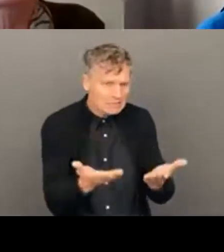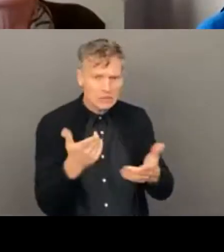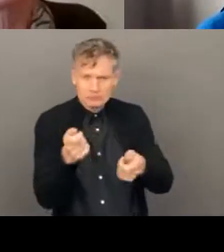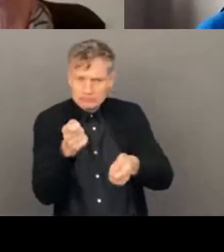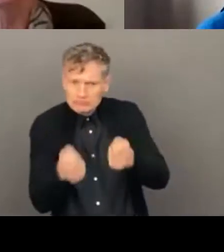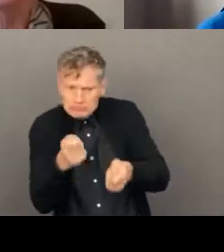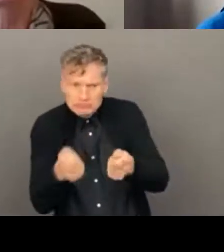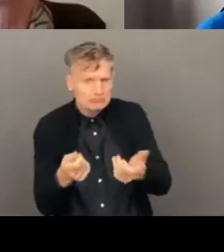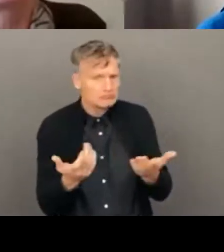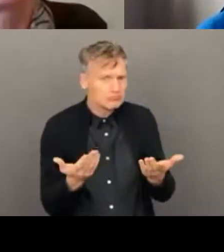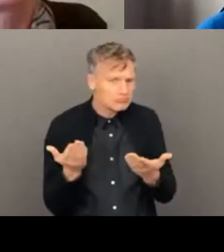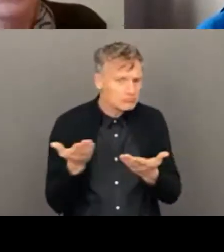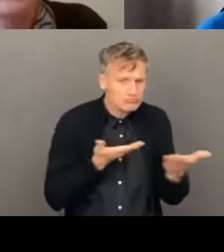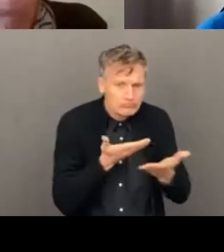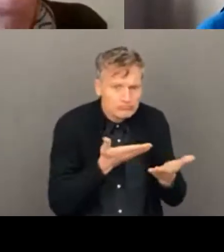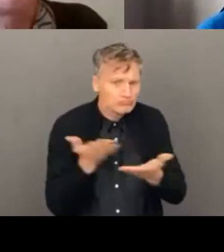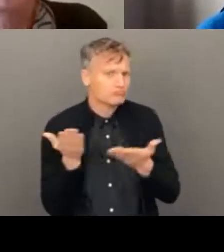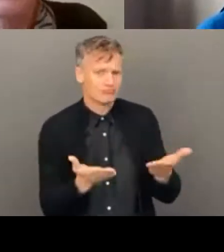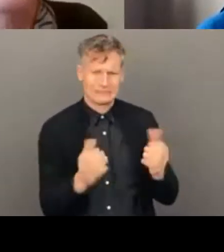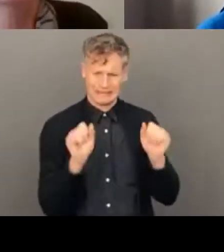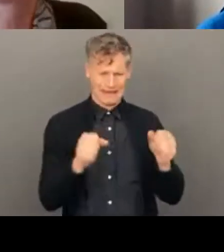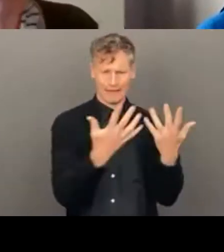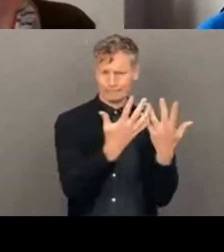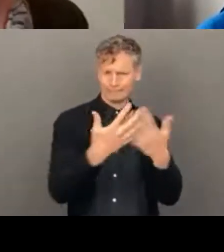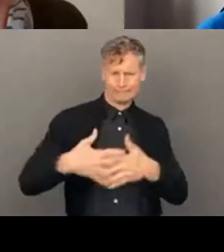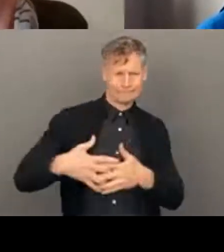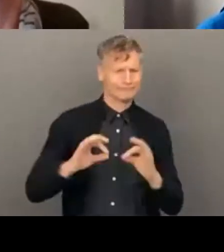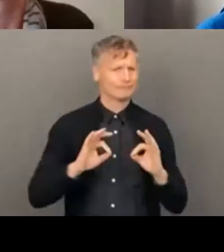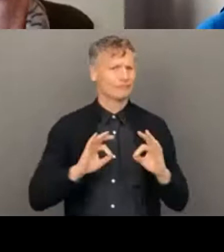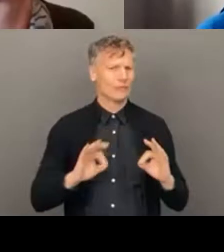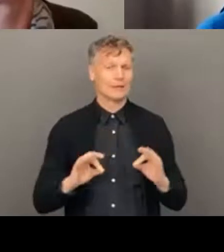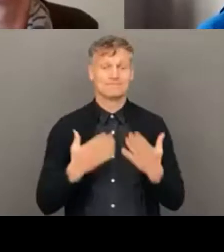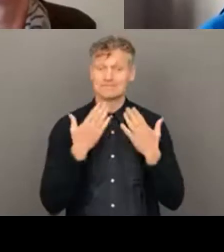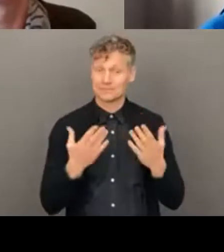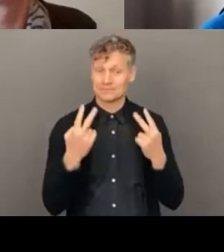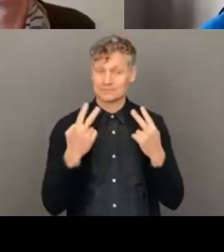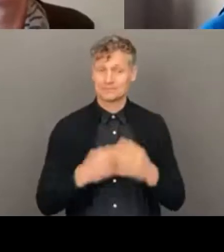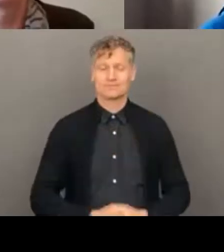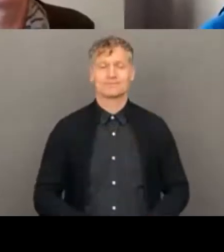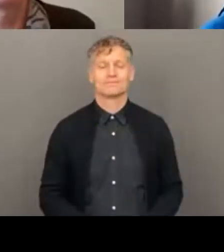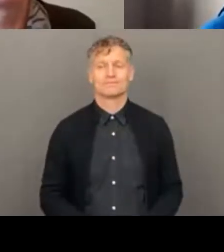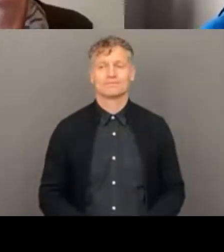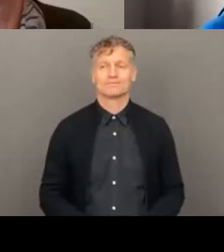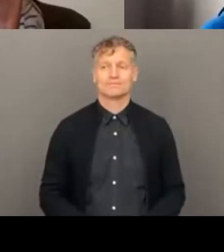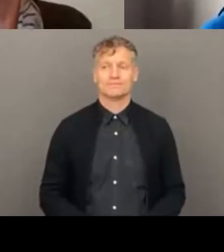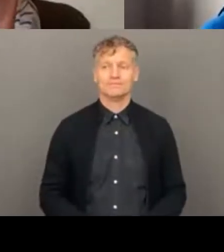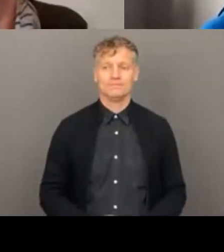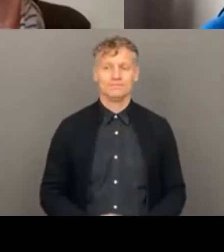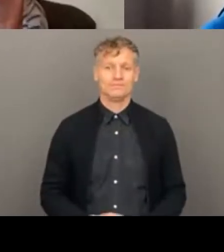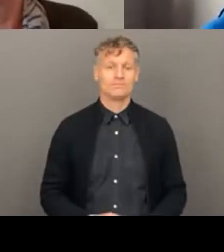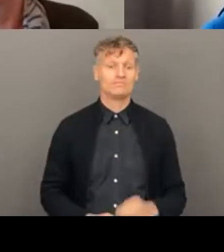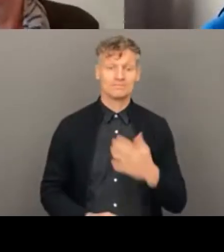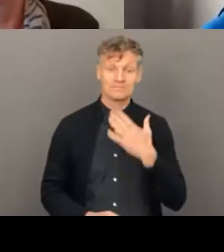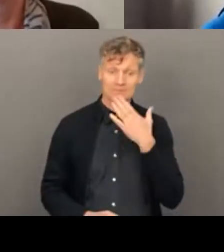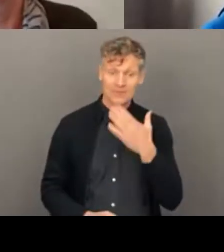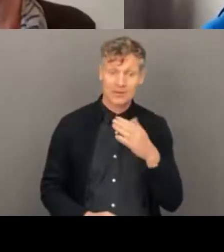can really work out well. Thanks. Thank you, Mario. And I've just been getting text